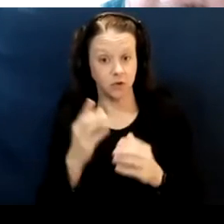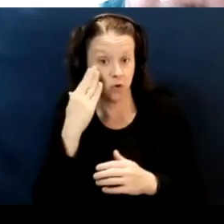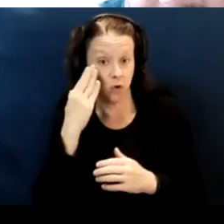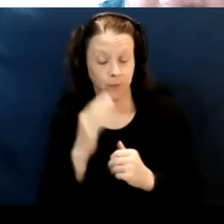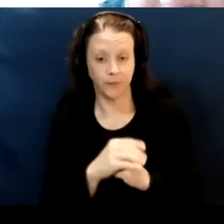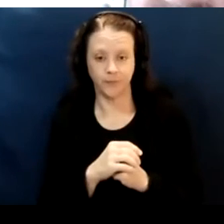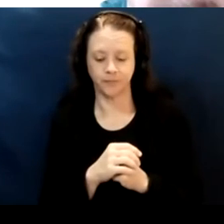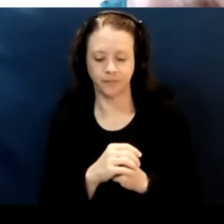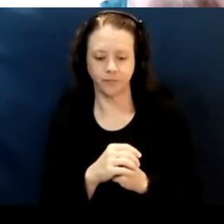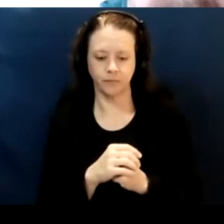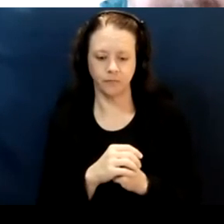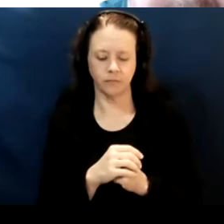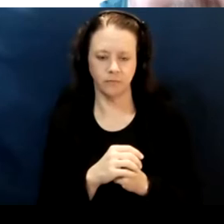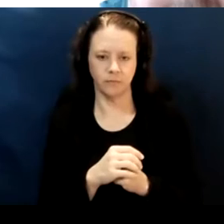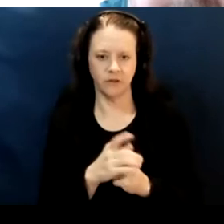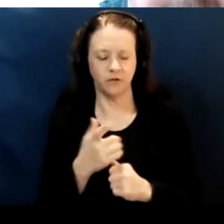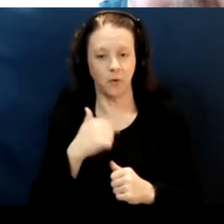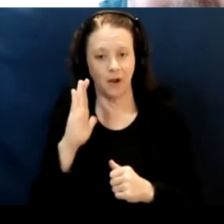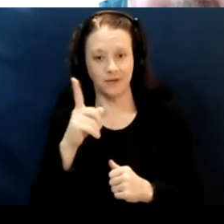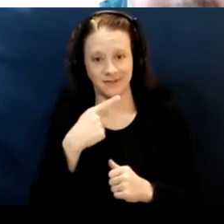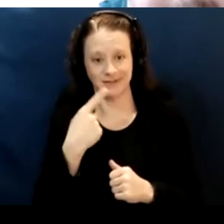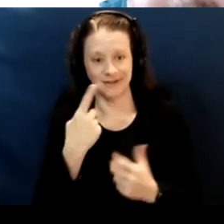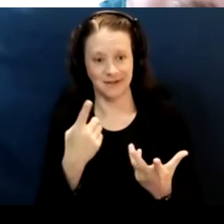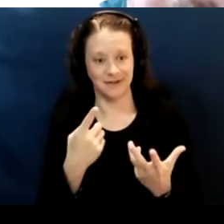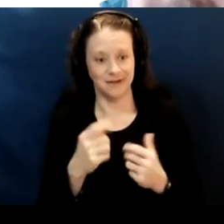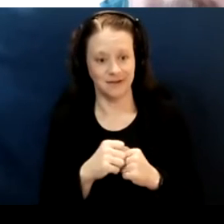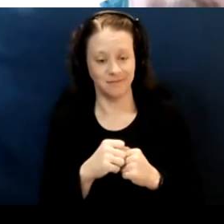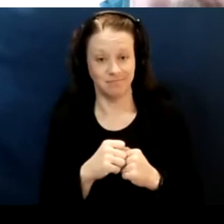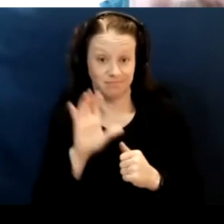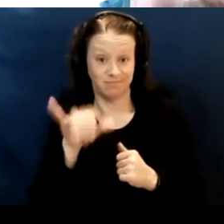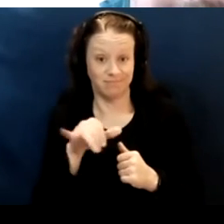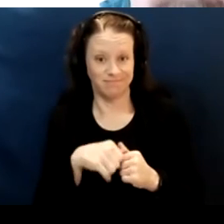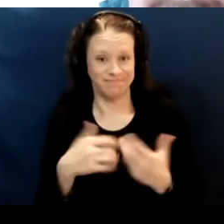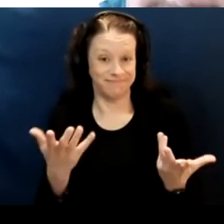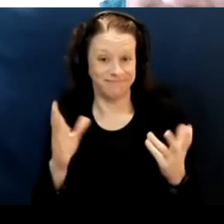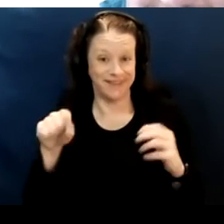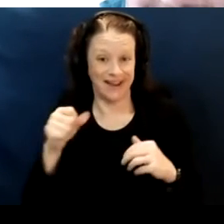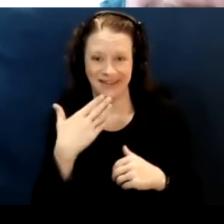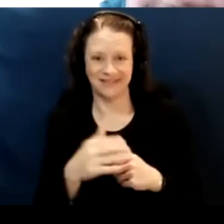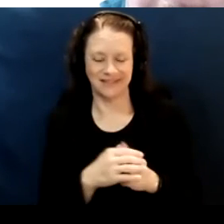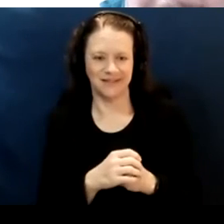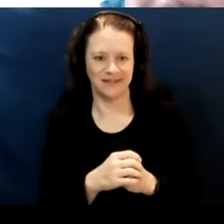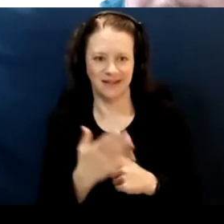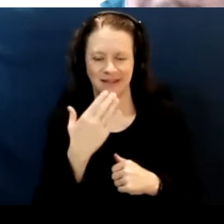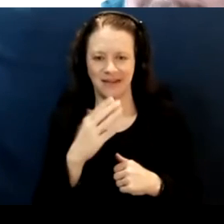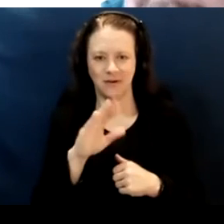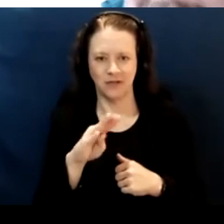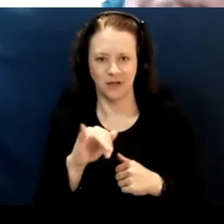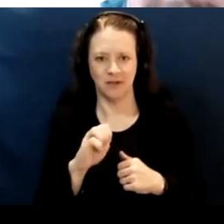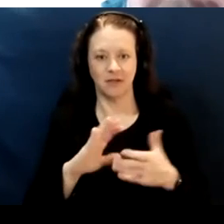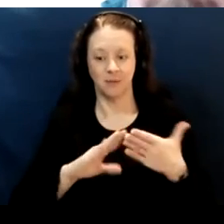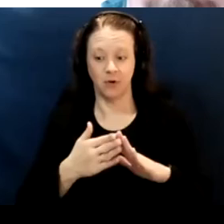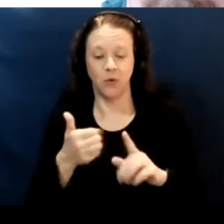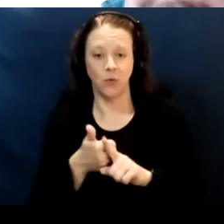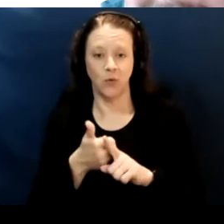So I would say that, yeah, thanks. Thank you, Jamie. Community is